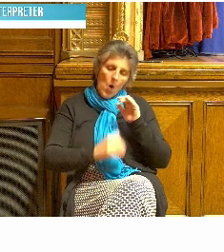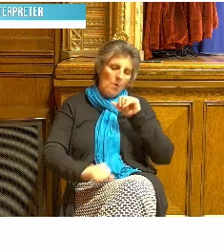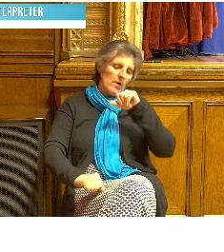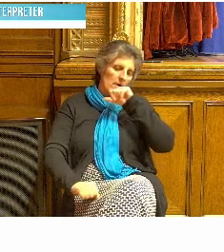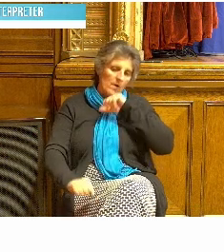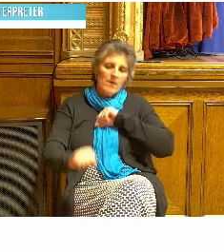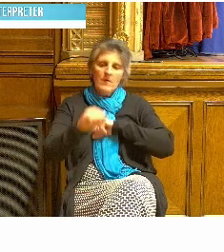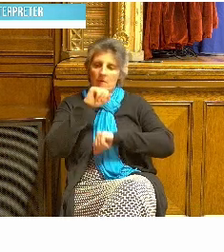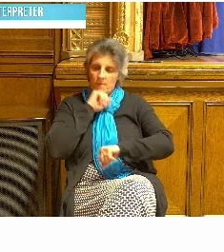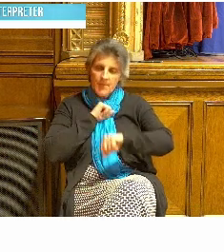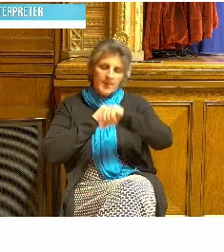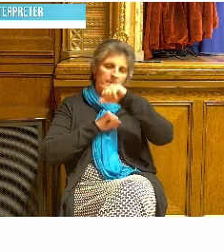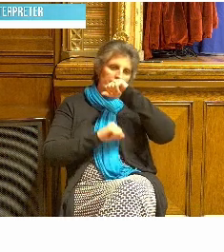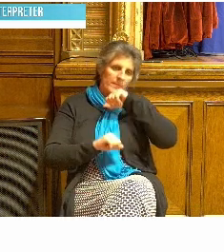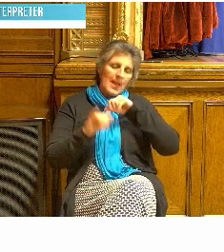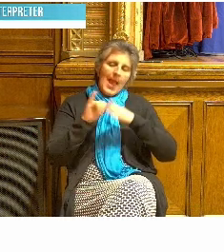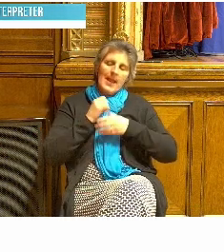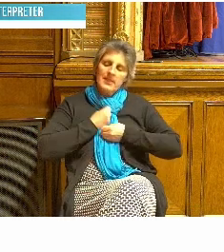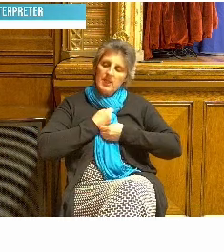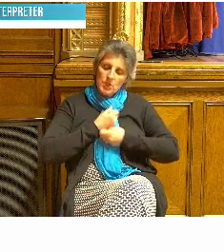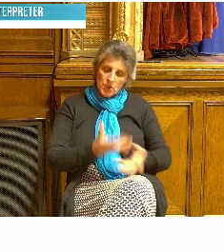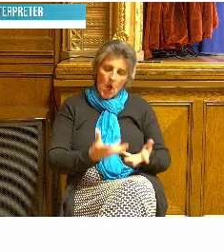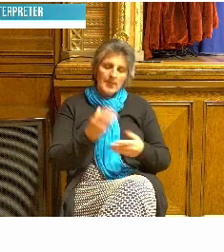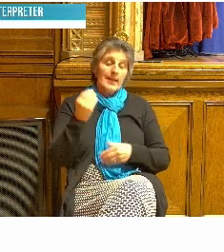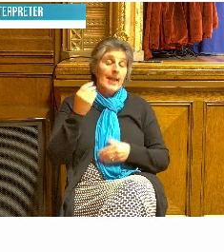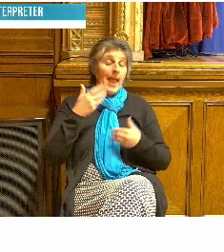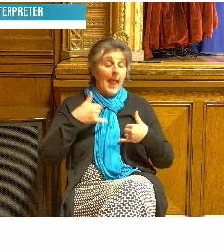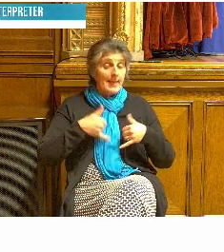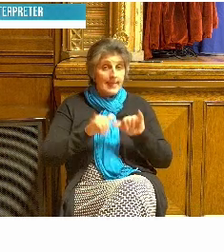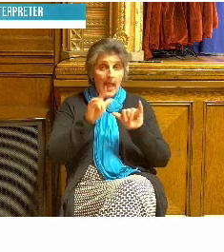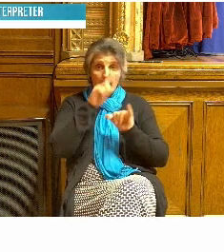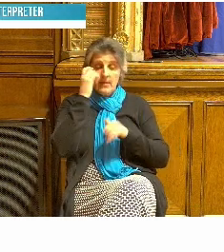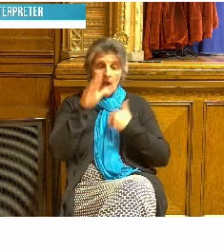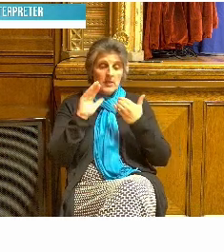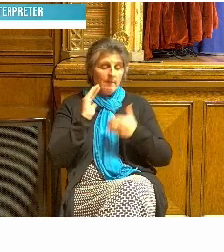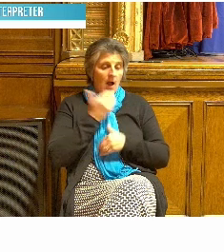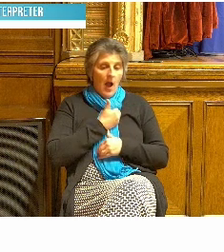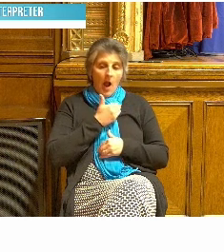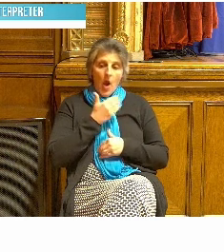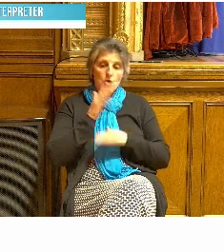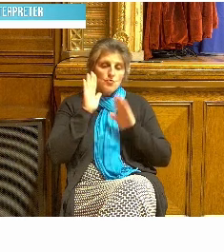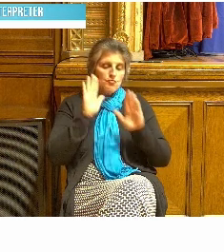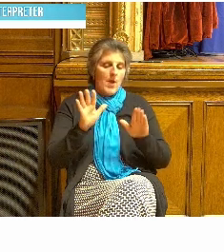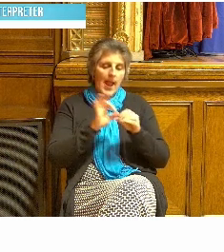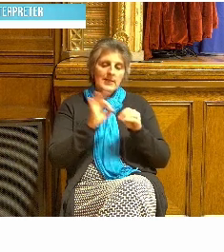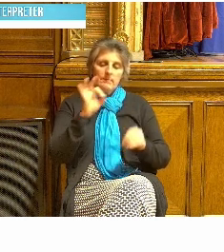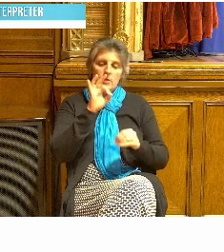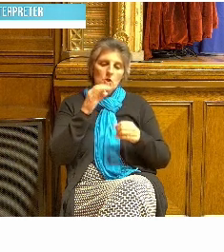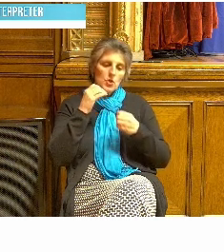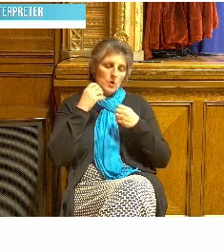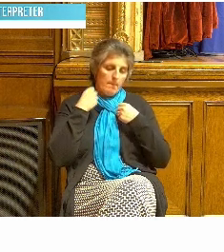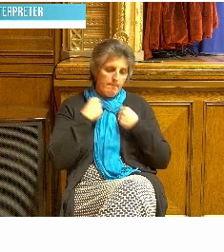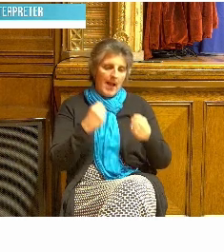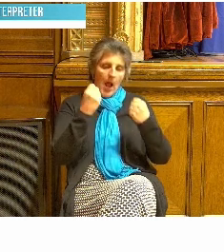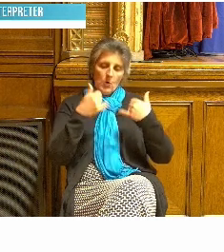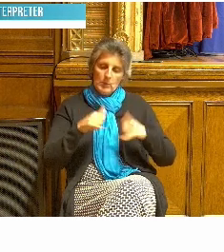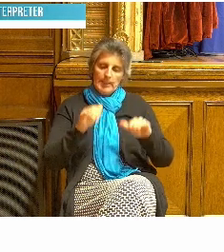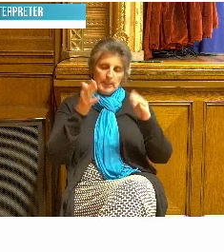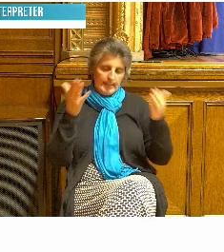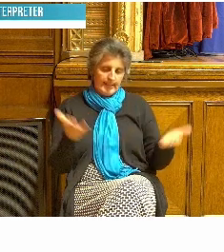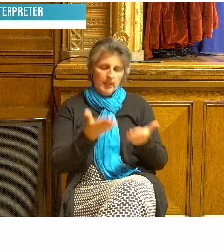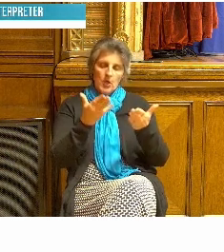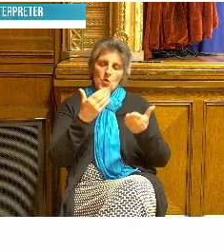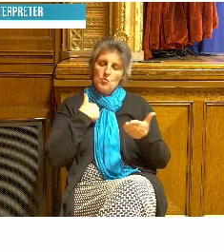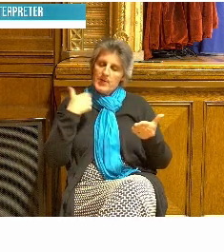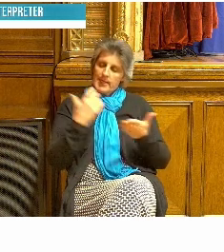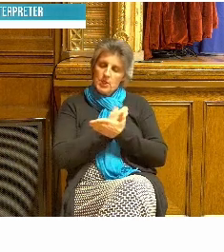over again, and it's exhausting, and yet, because of our great spiritual power, we are still here. We